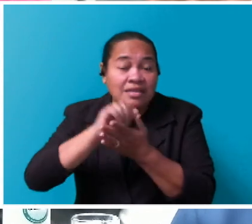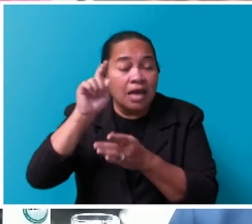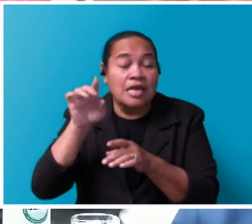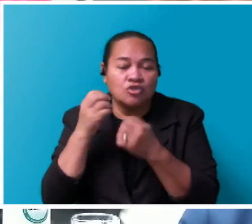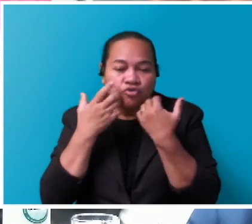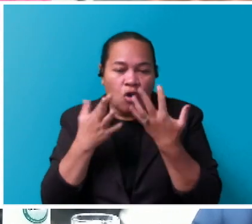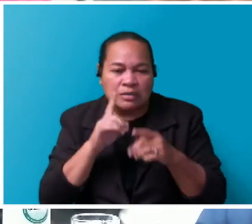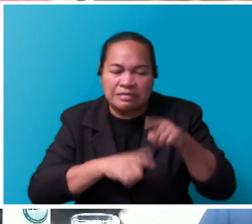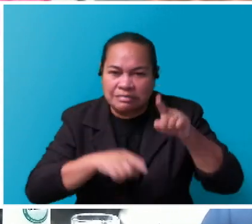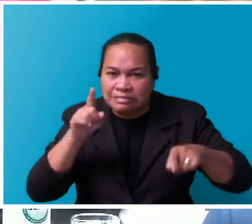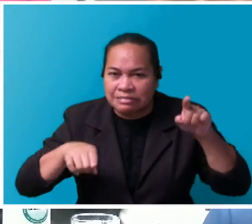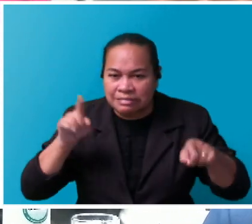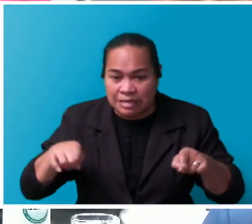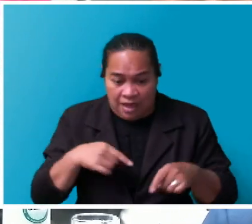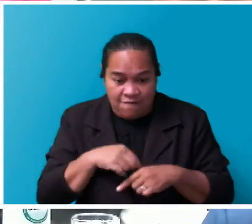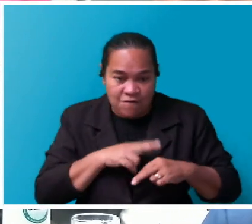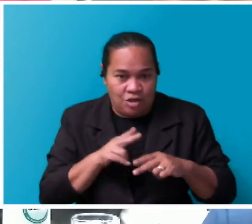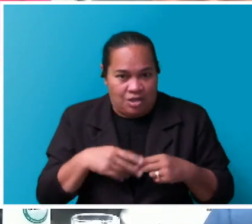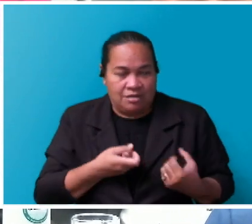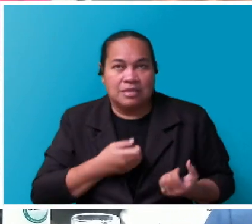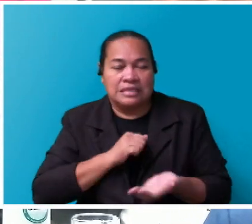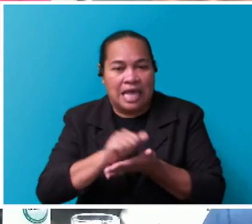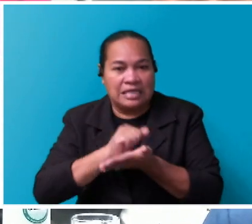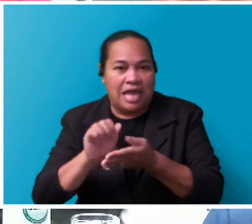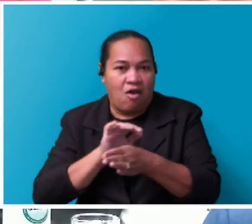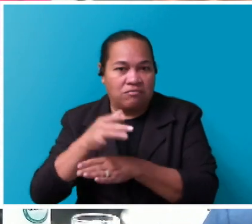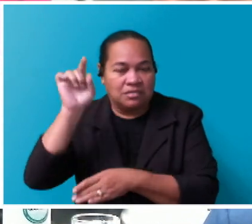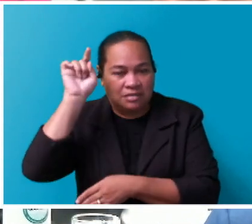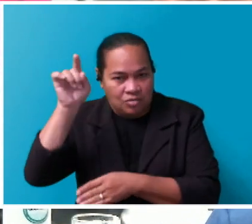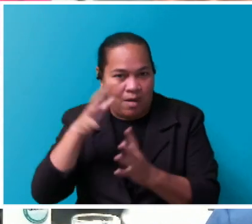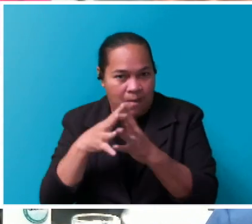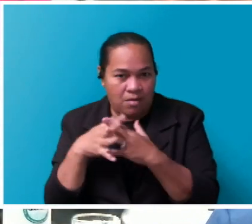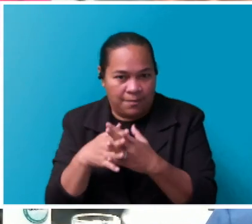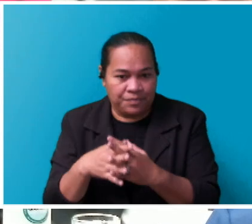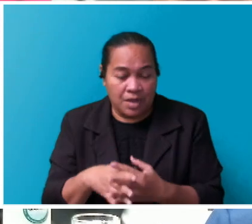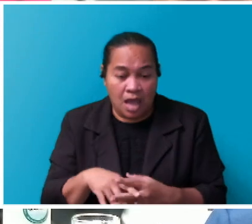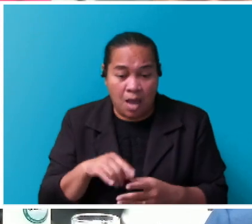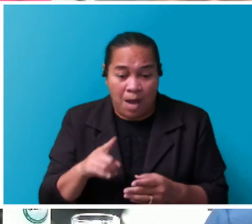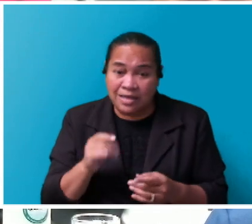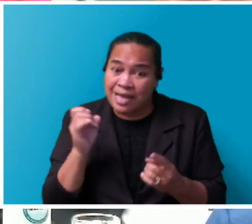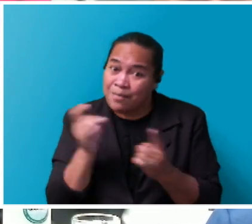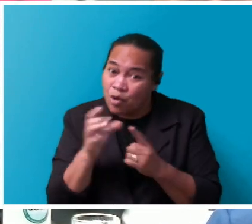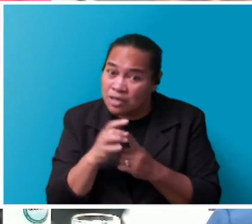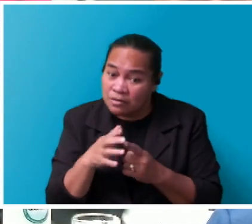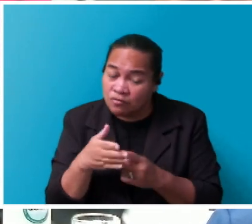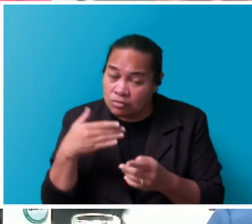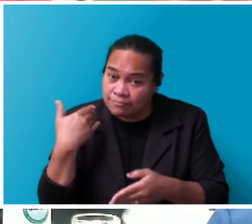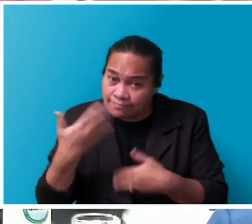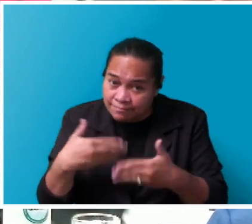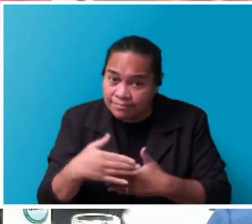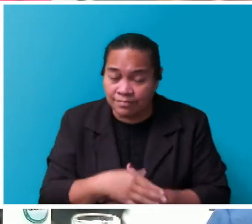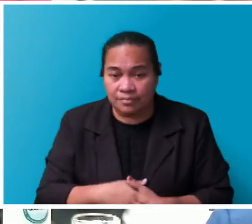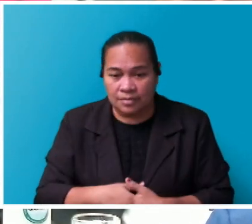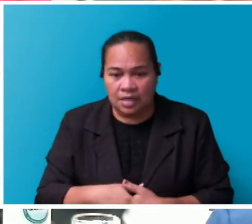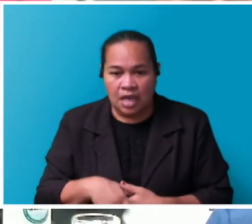of products that Fiji offers. What is particularly important to emphasize, Honourable Speaker, is